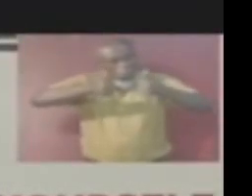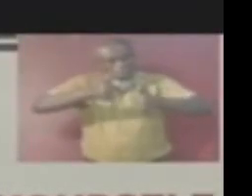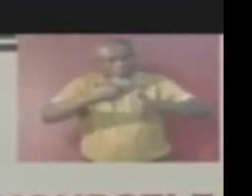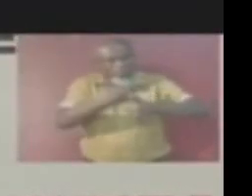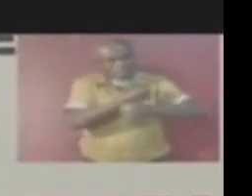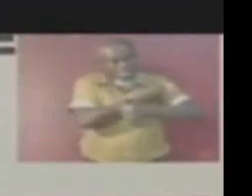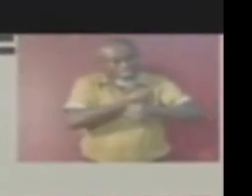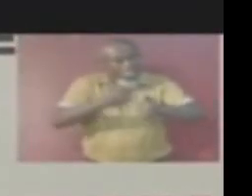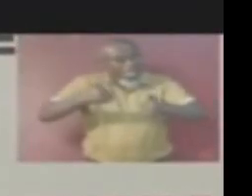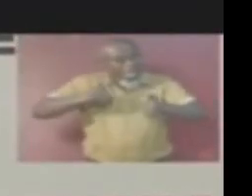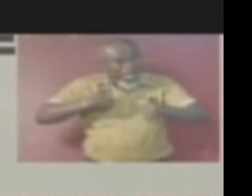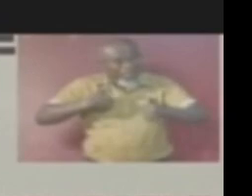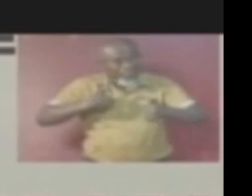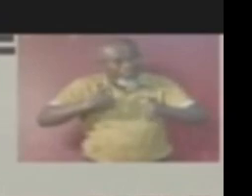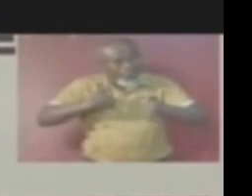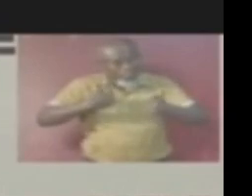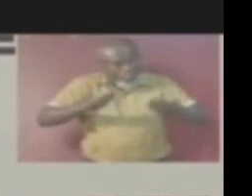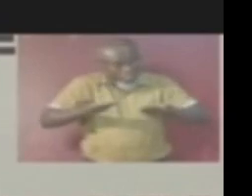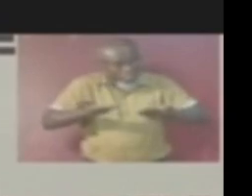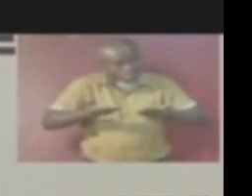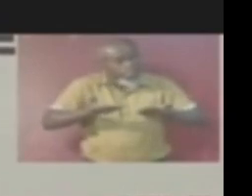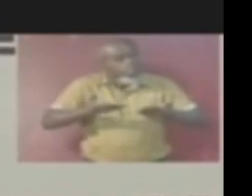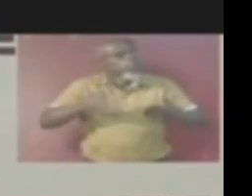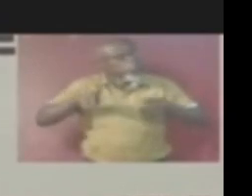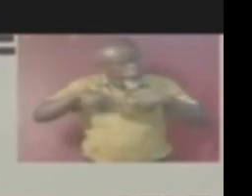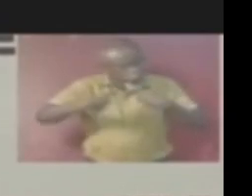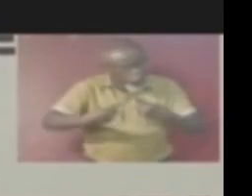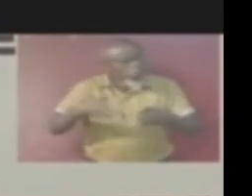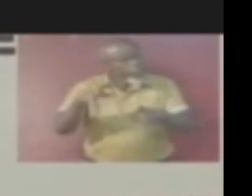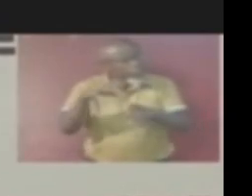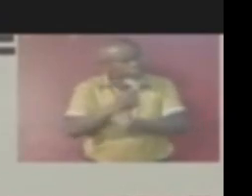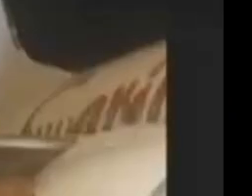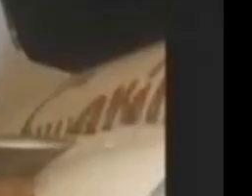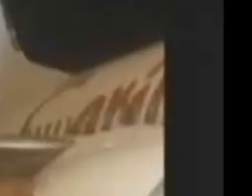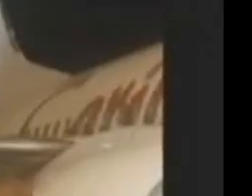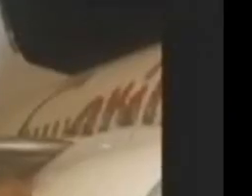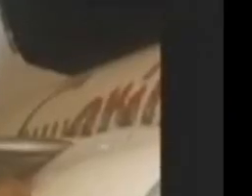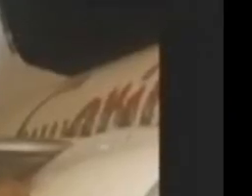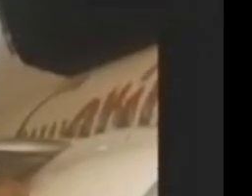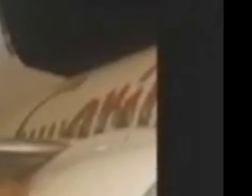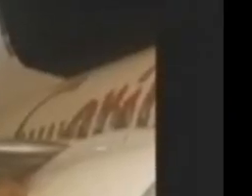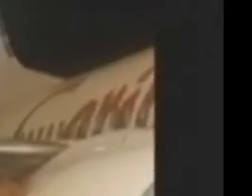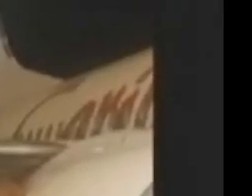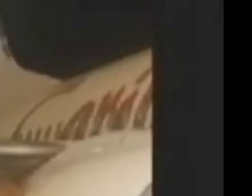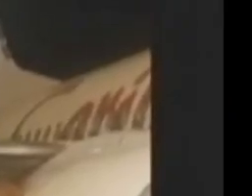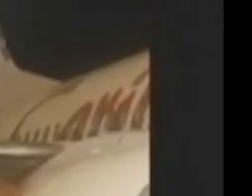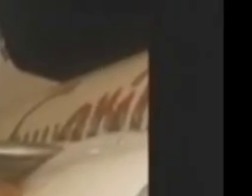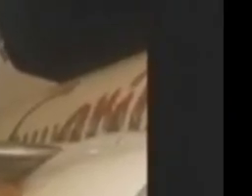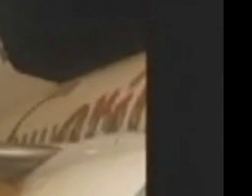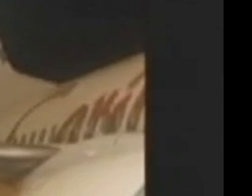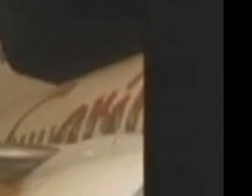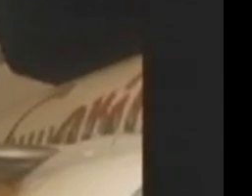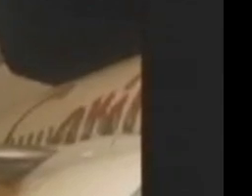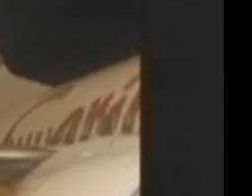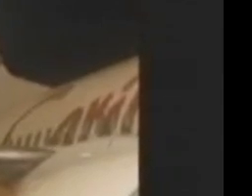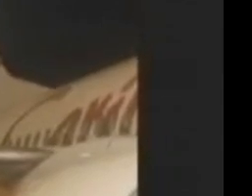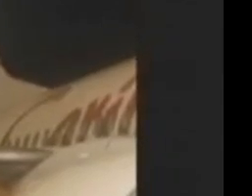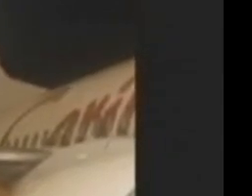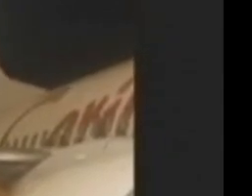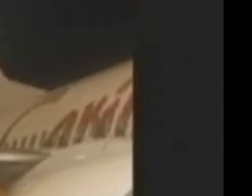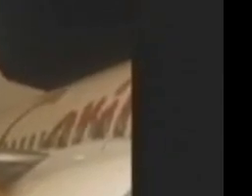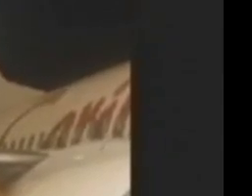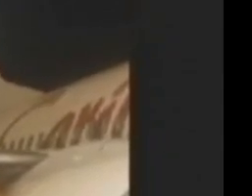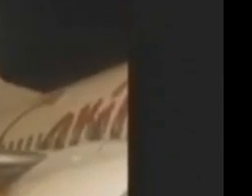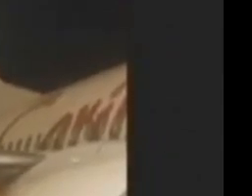Wednesday, Minister Terence Singh said the country received China's donation of 100,000 Sinopharm vaccines just after